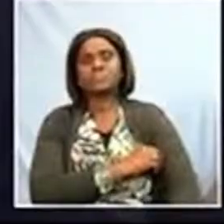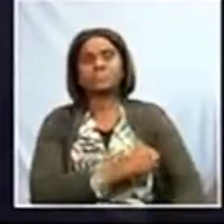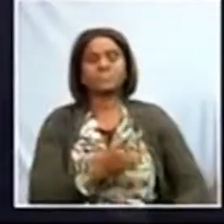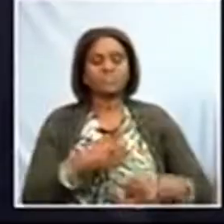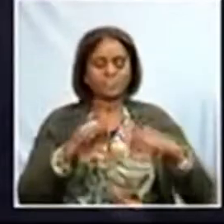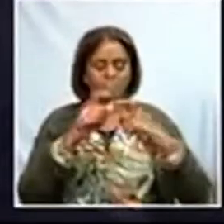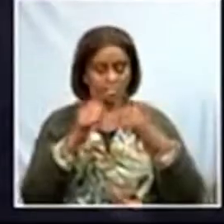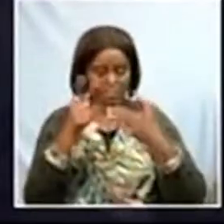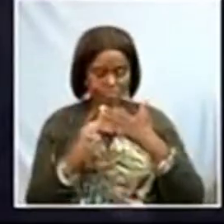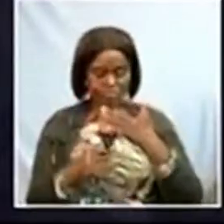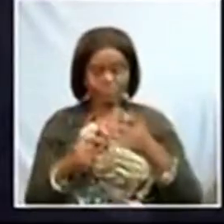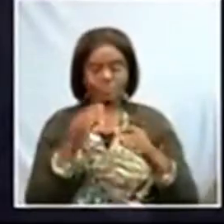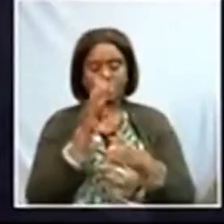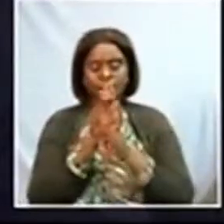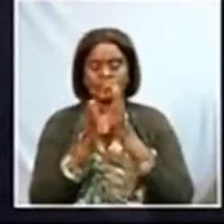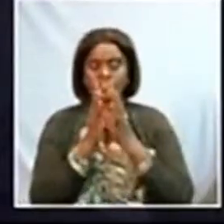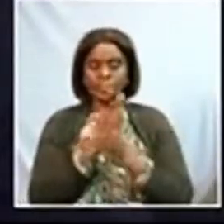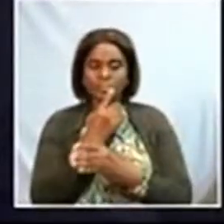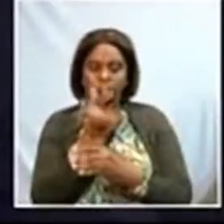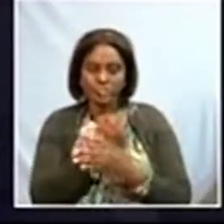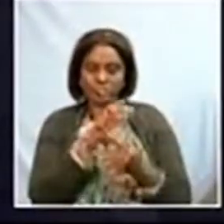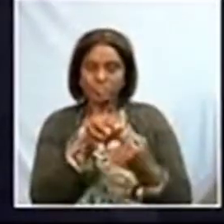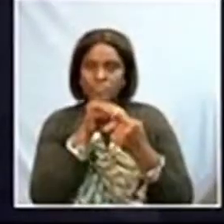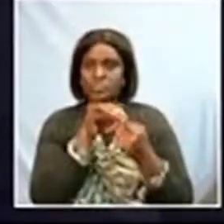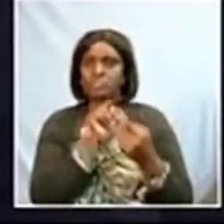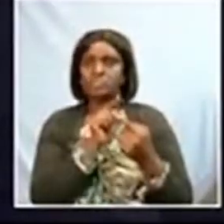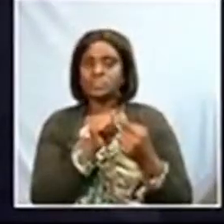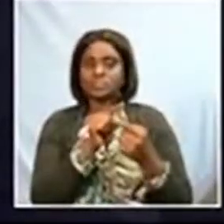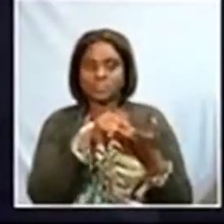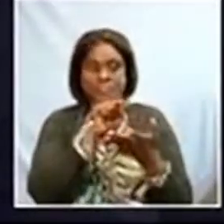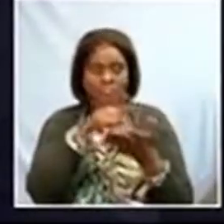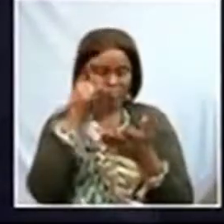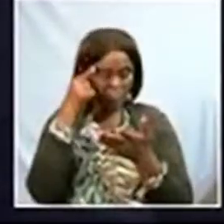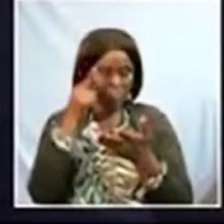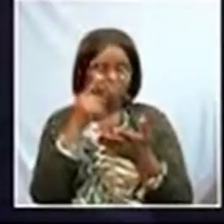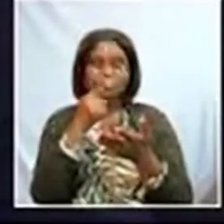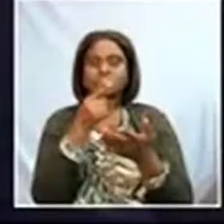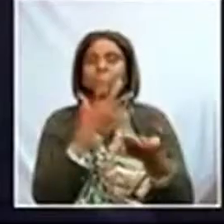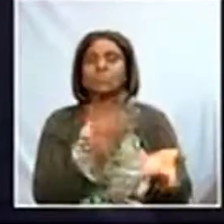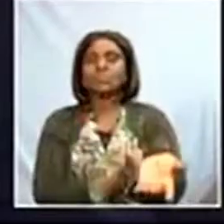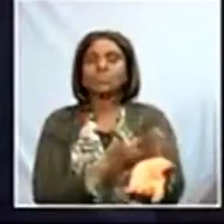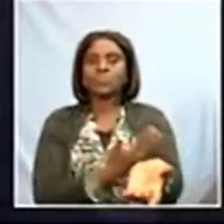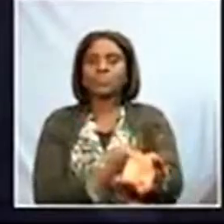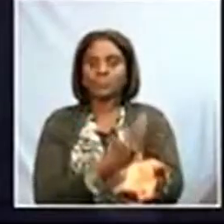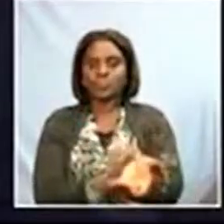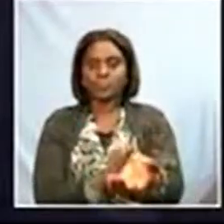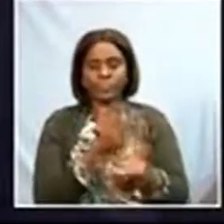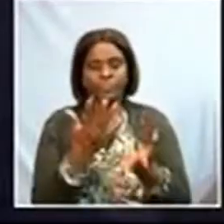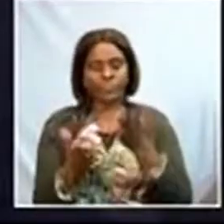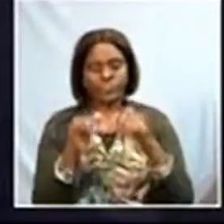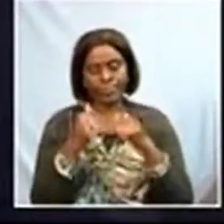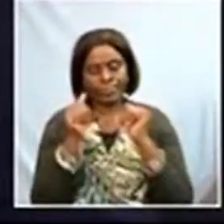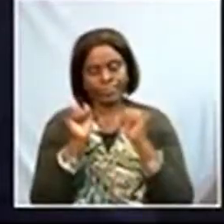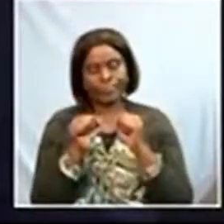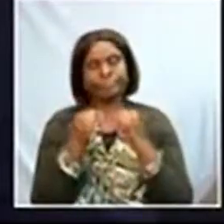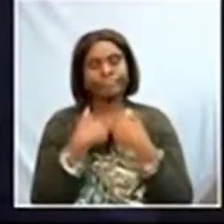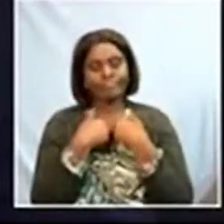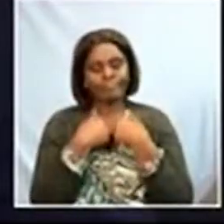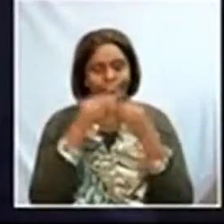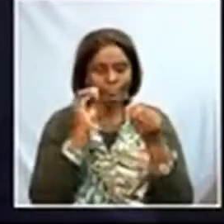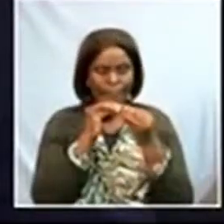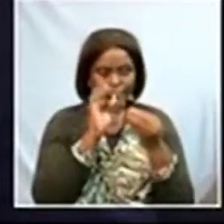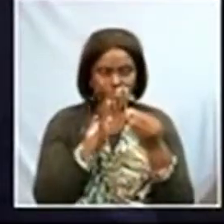challenge is the contract only specified paying for a wet borehole. So perhaps would have put that